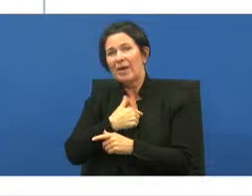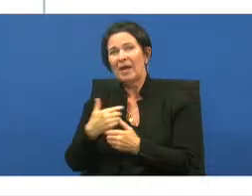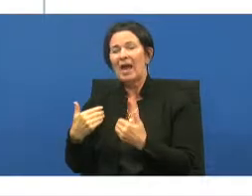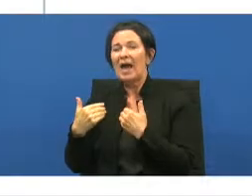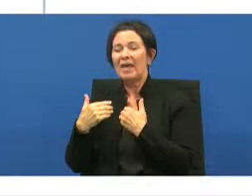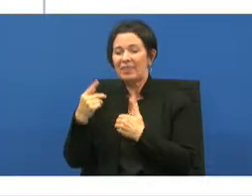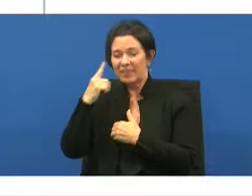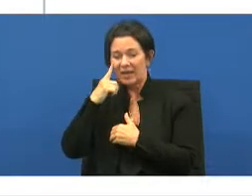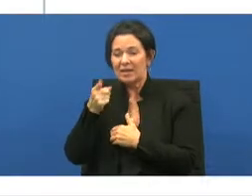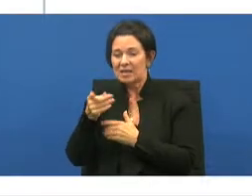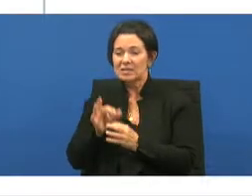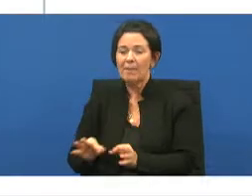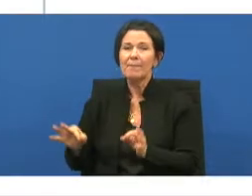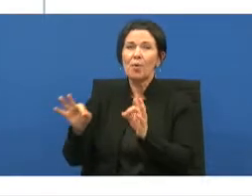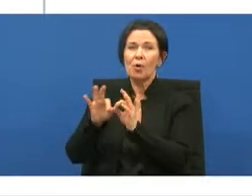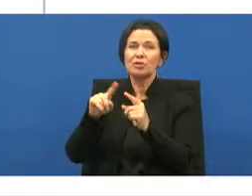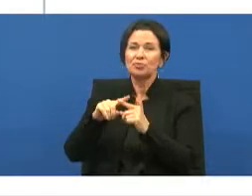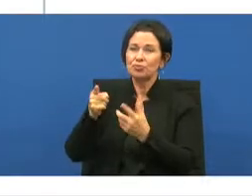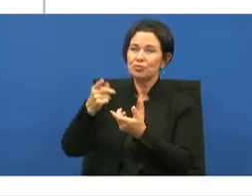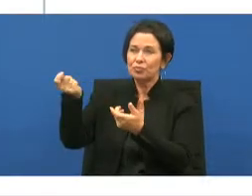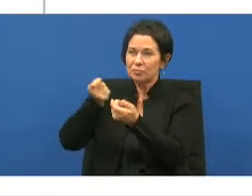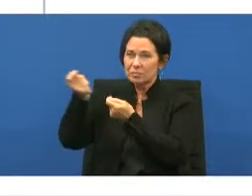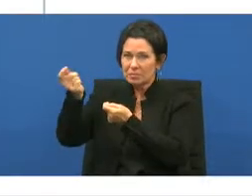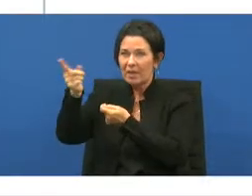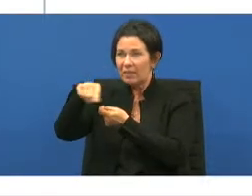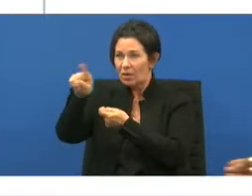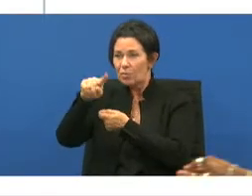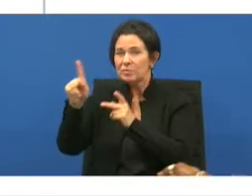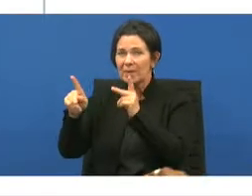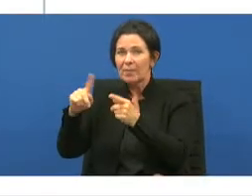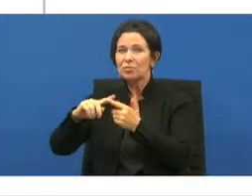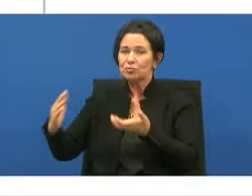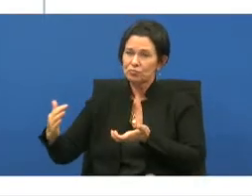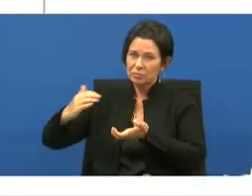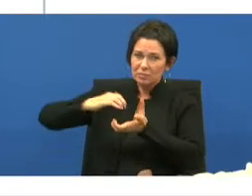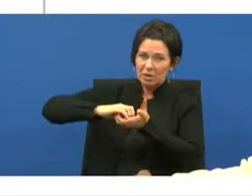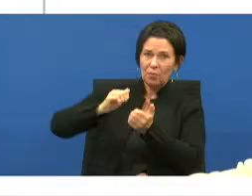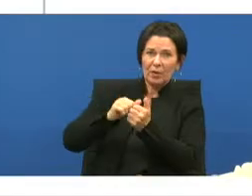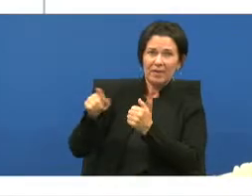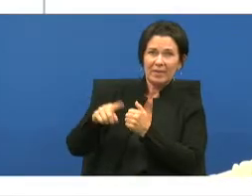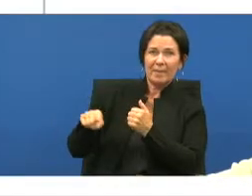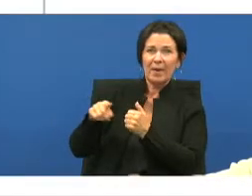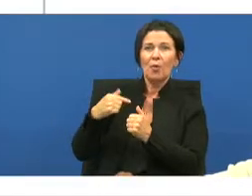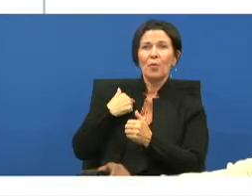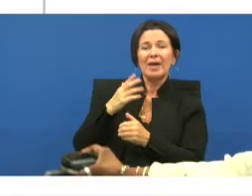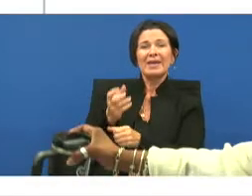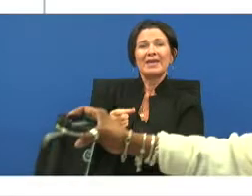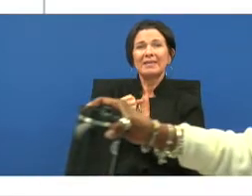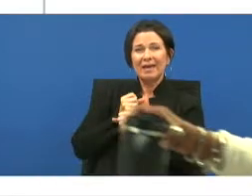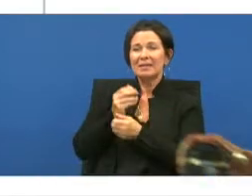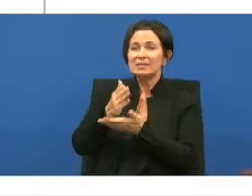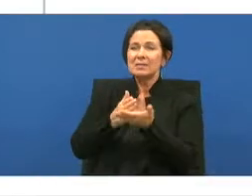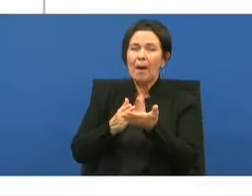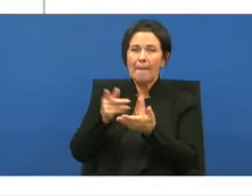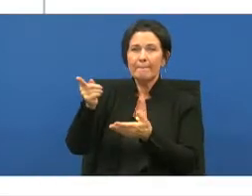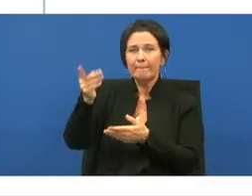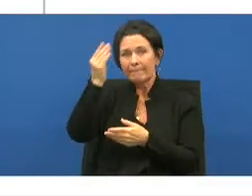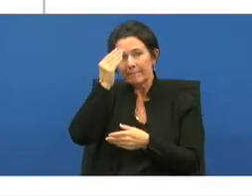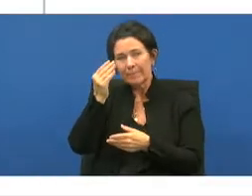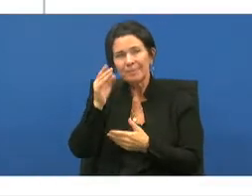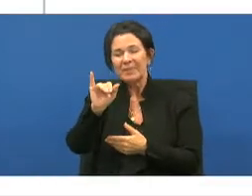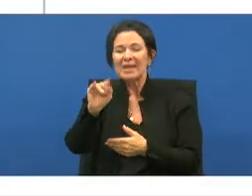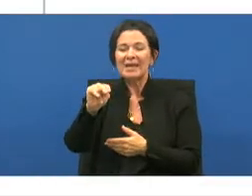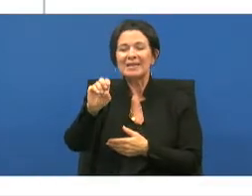to engage those entities early in the process. We'll get insight about refinements to the